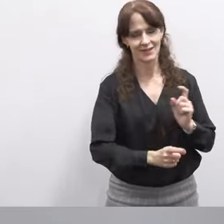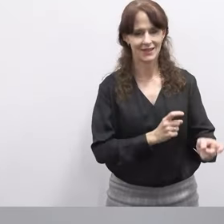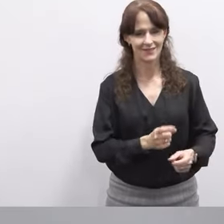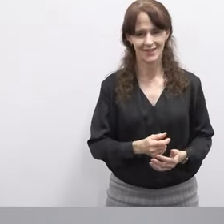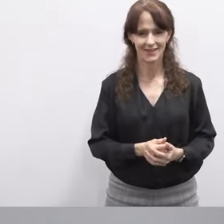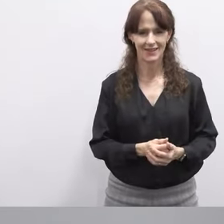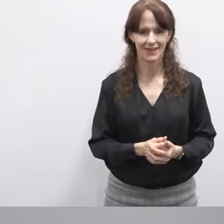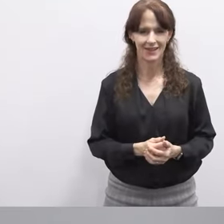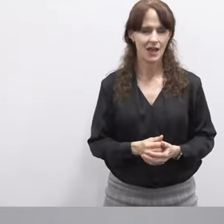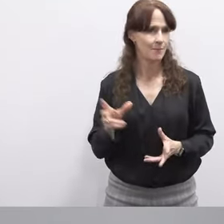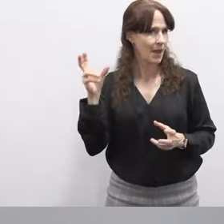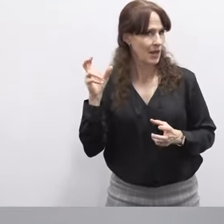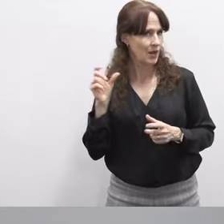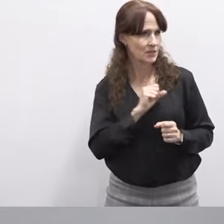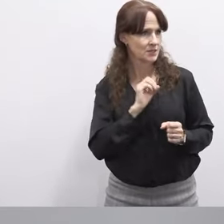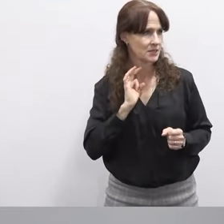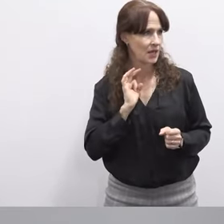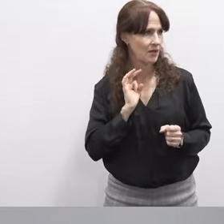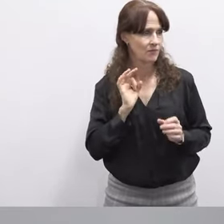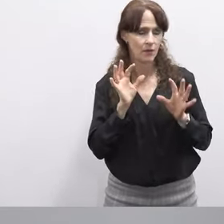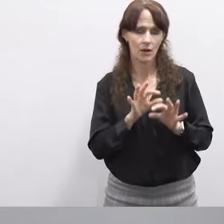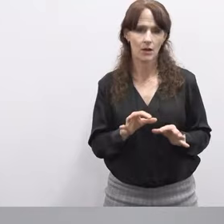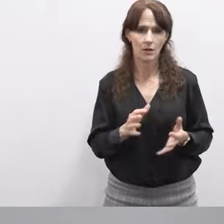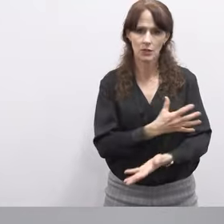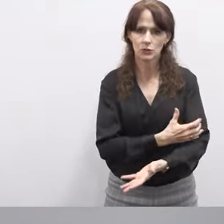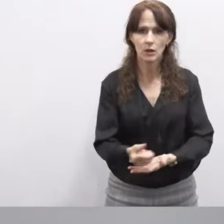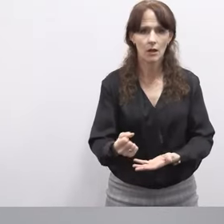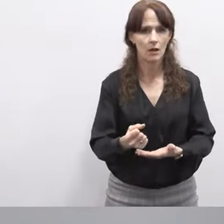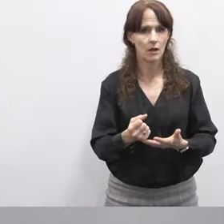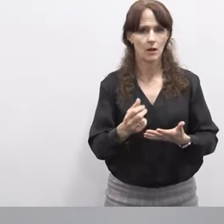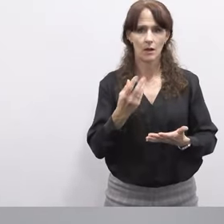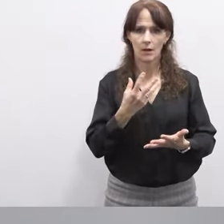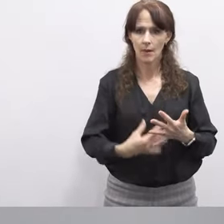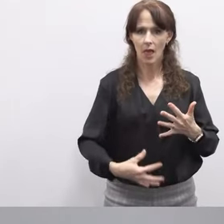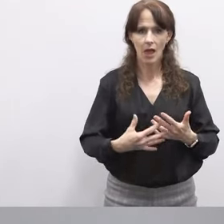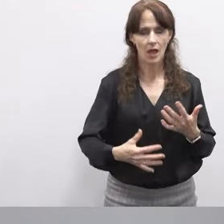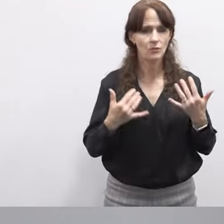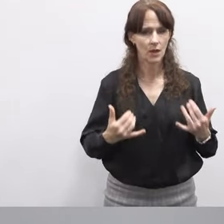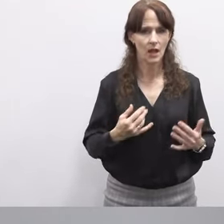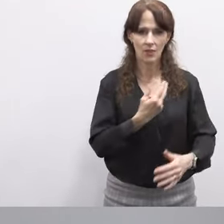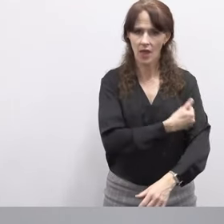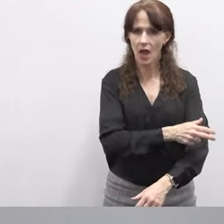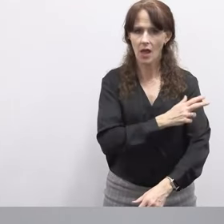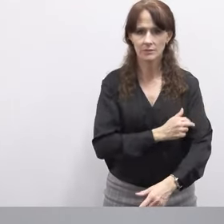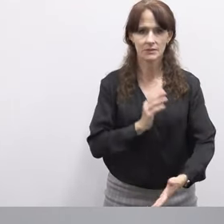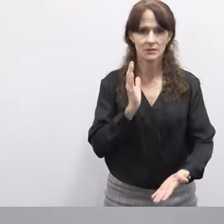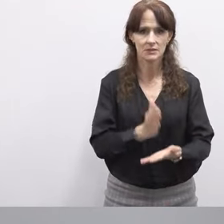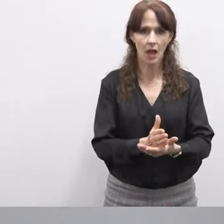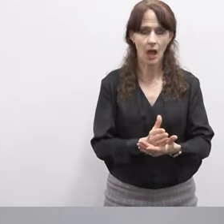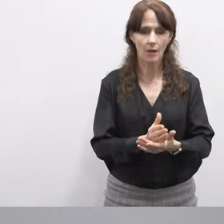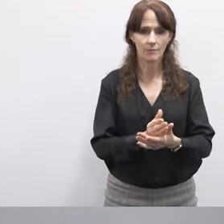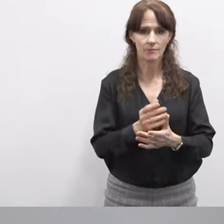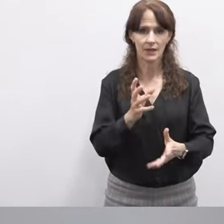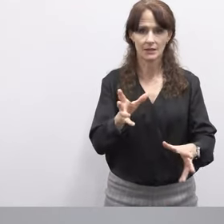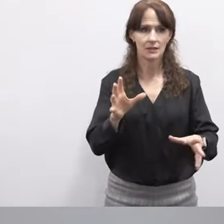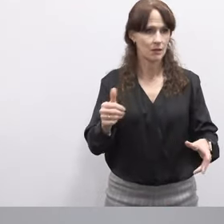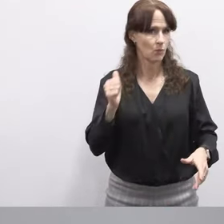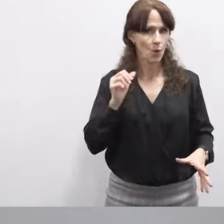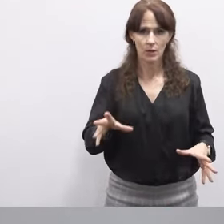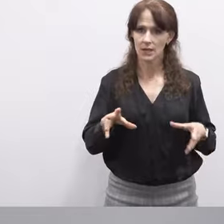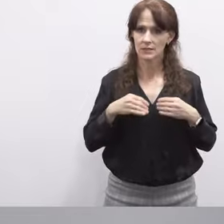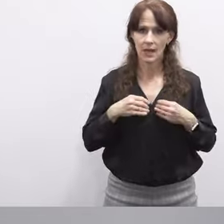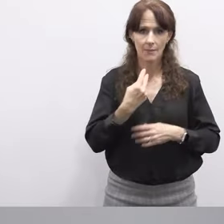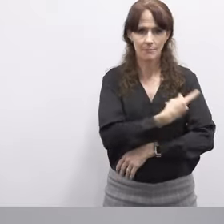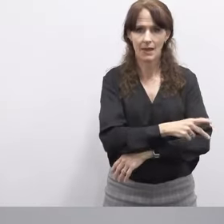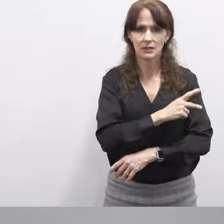But overhearing the staff talk about what a critical shortage we have in blood right now. That hospitals stop procedures, they stop taking patients if they run out